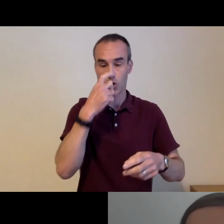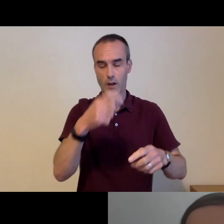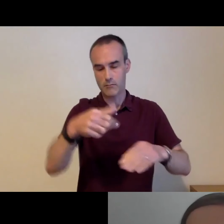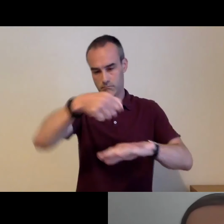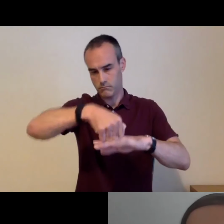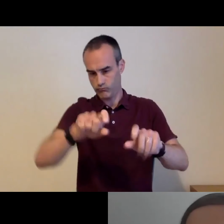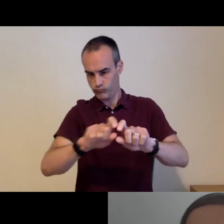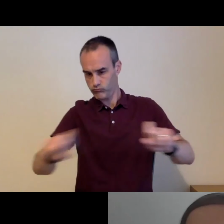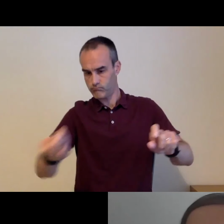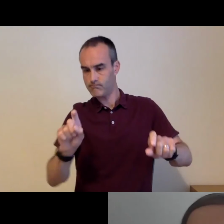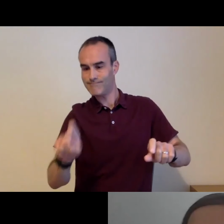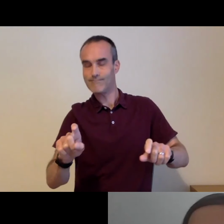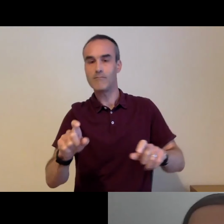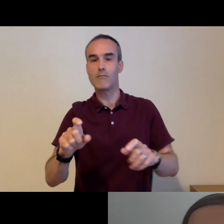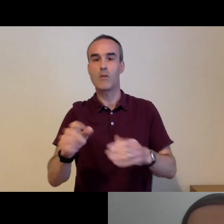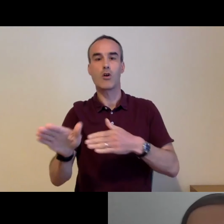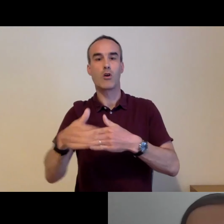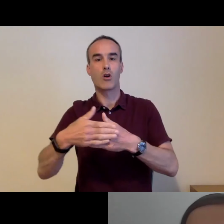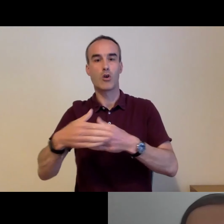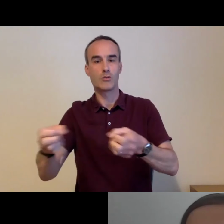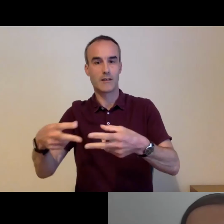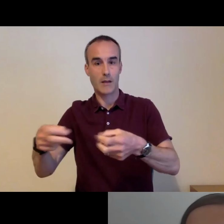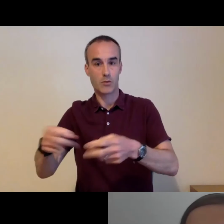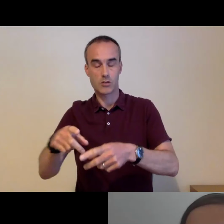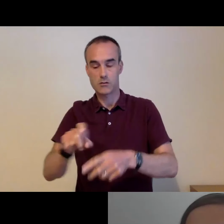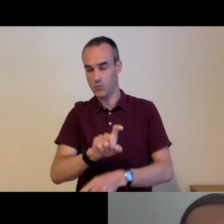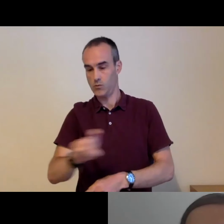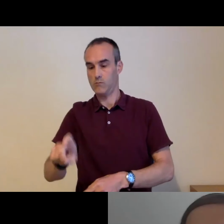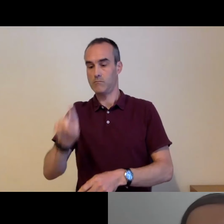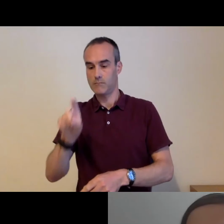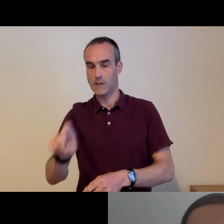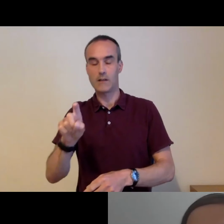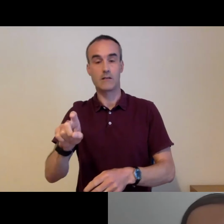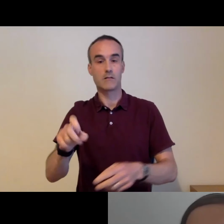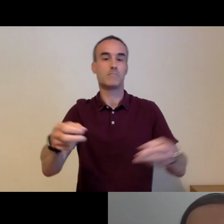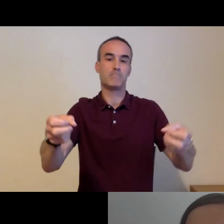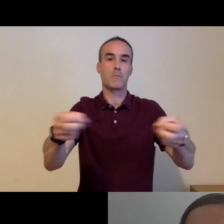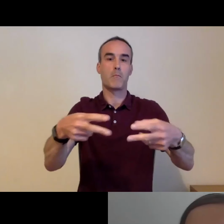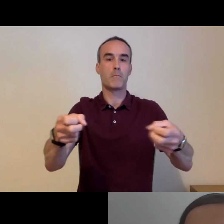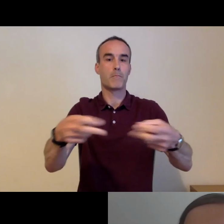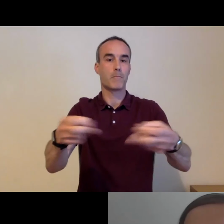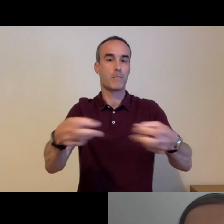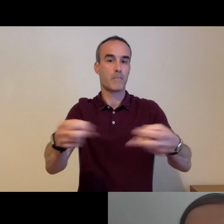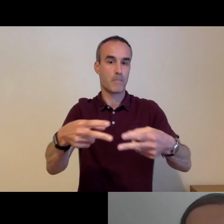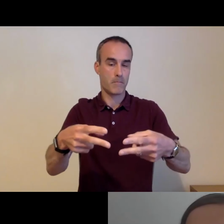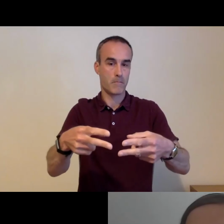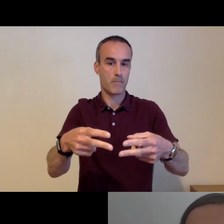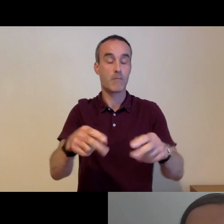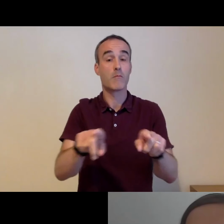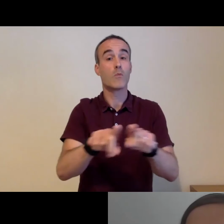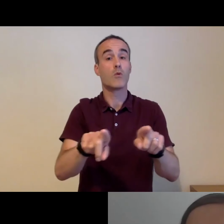caption button. If you kind of hover your mouse and click on that, and you'll get live speech text. And we've also